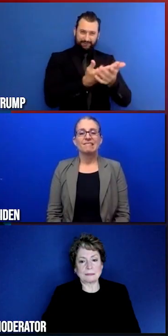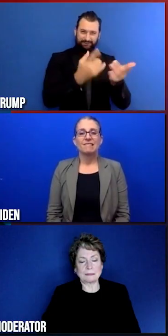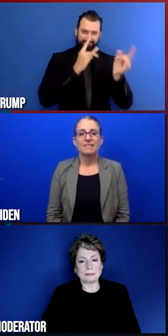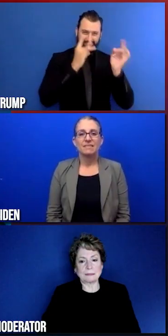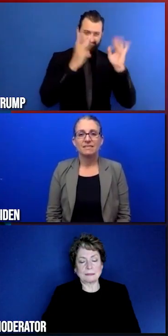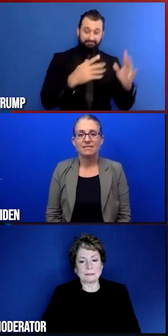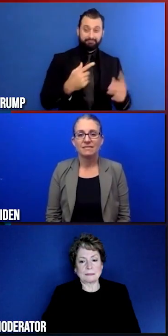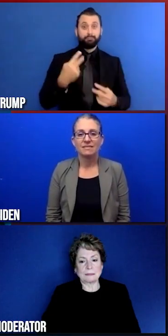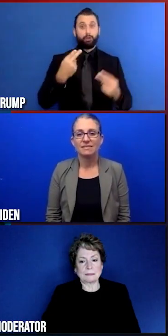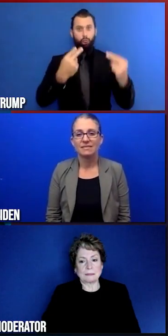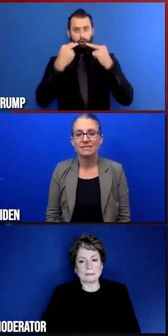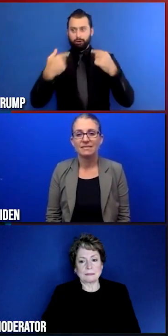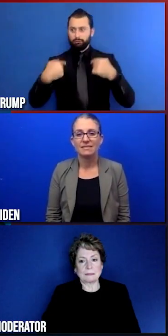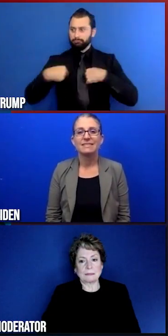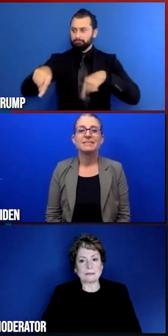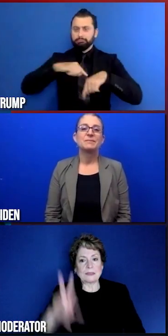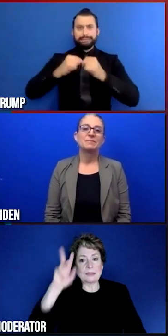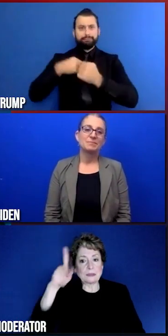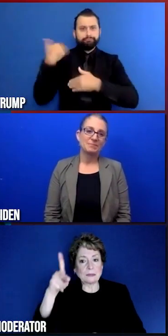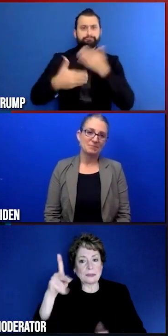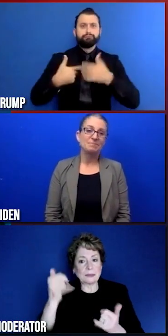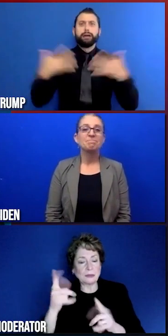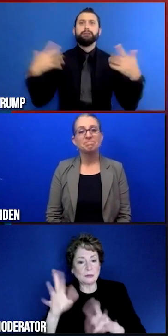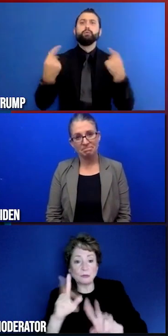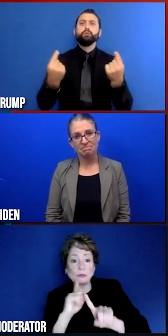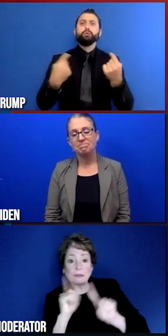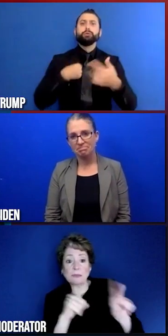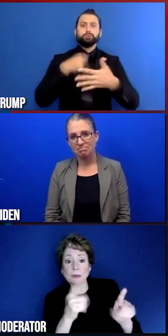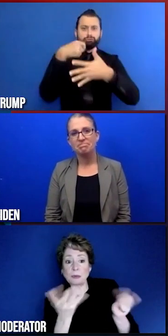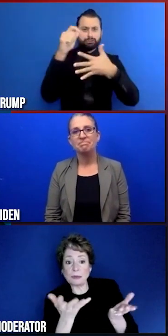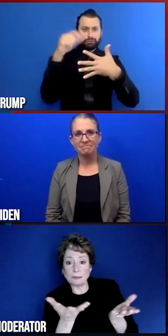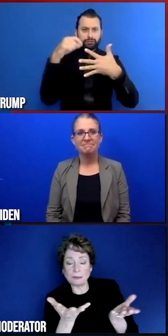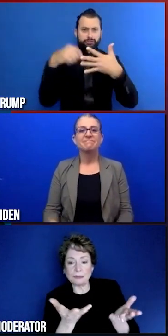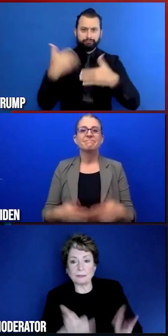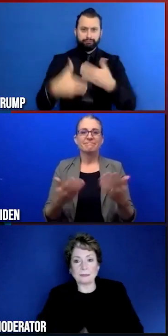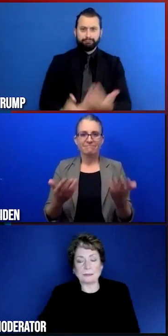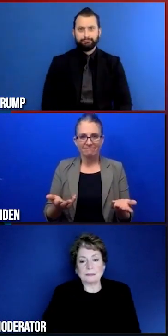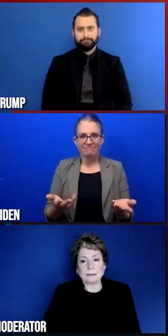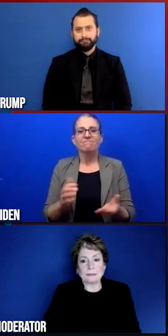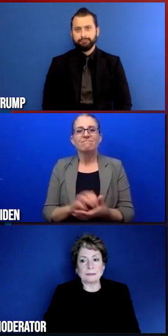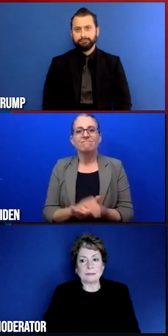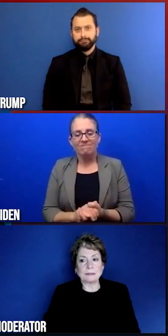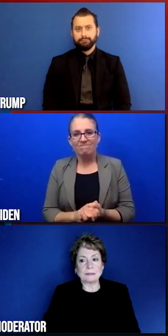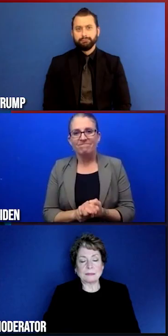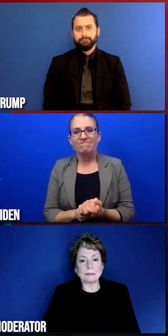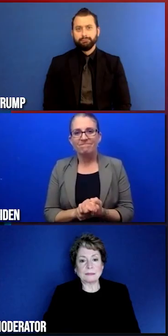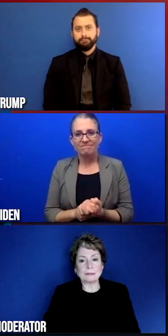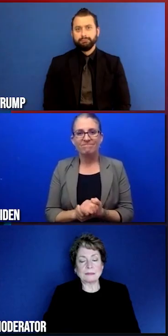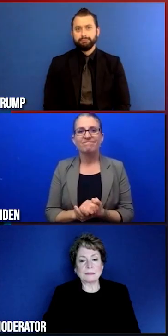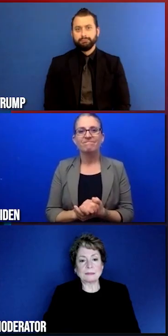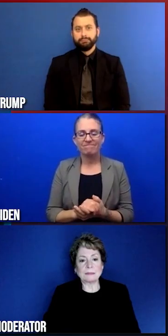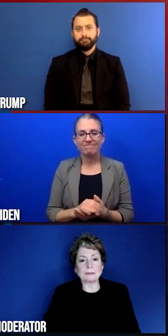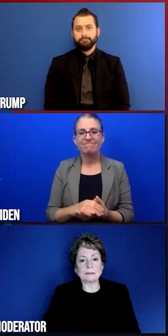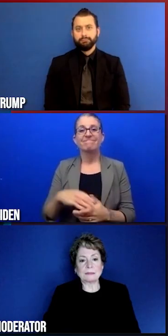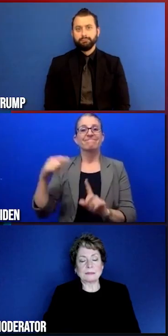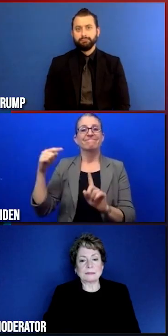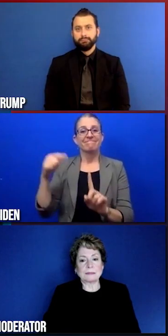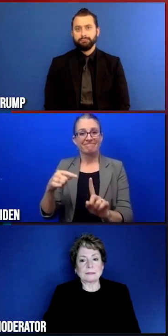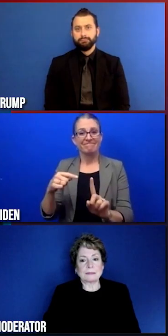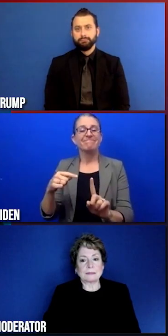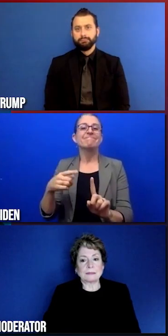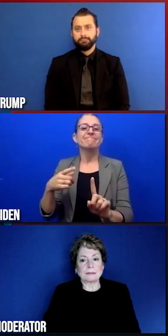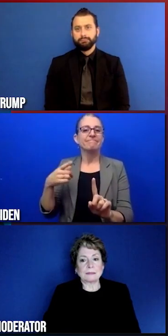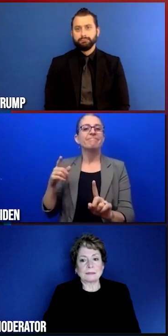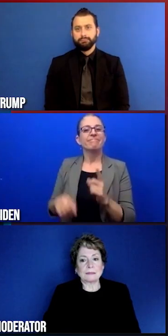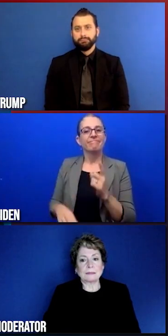your response. My response is he is xenophobic, but not because he shut down access from China. And he did it late after 40 countries had already done